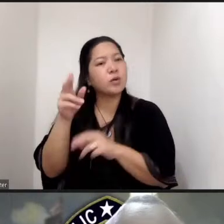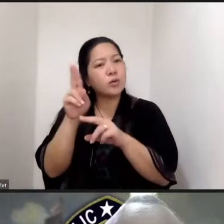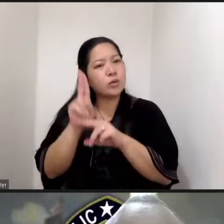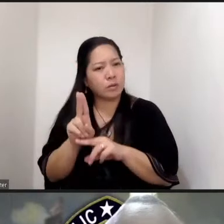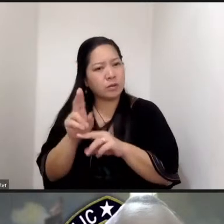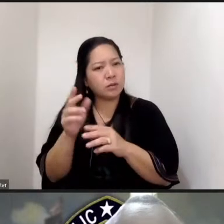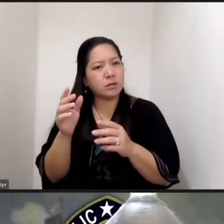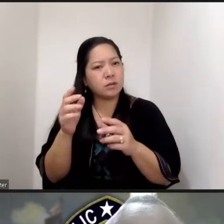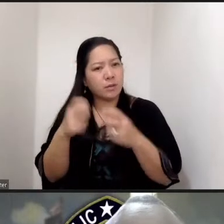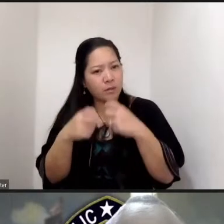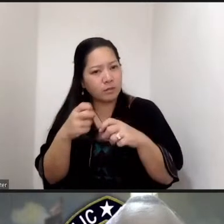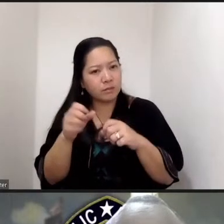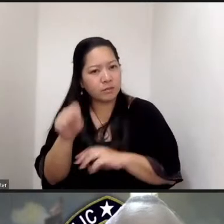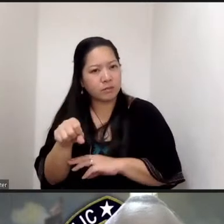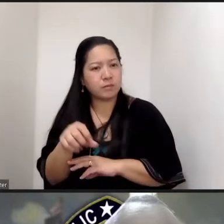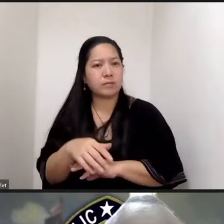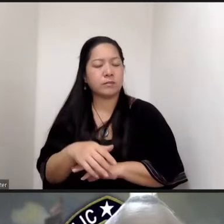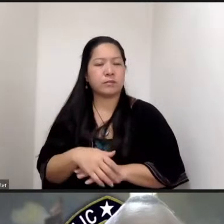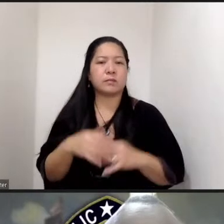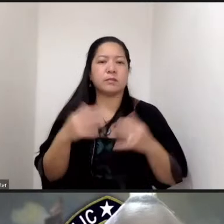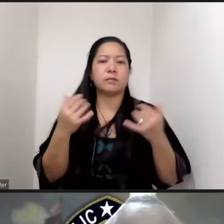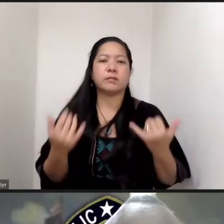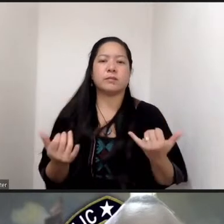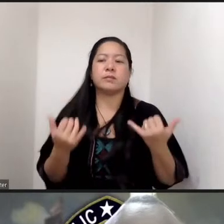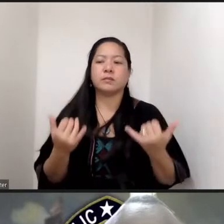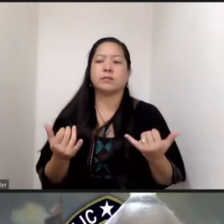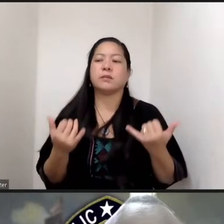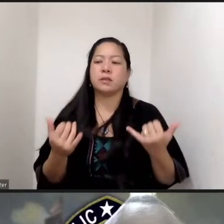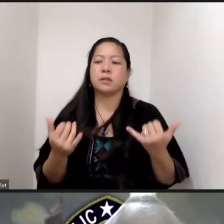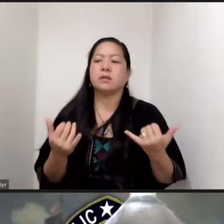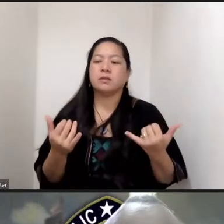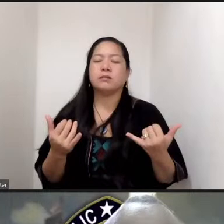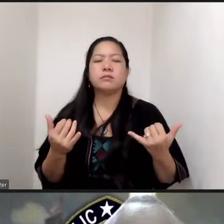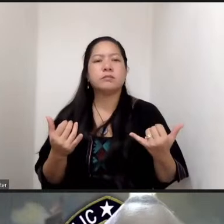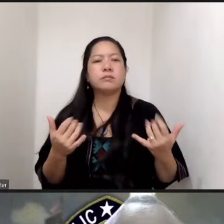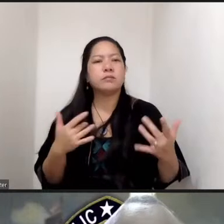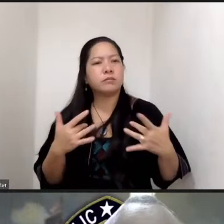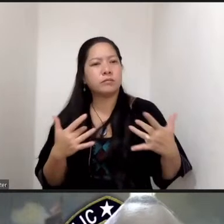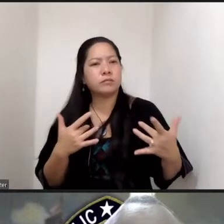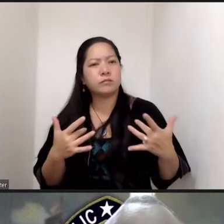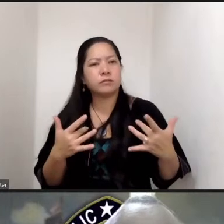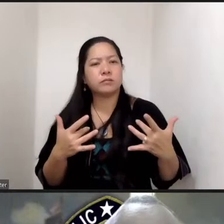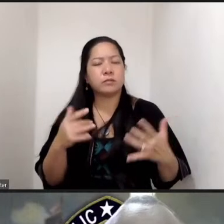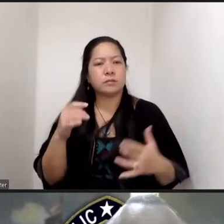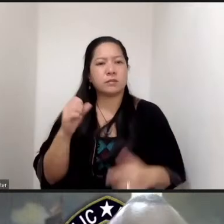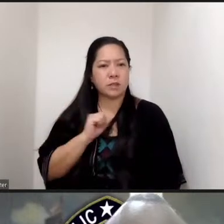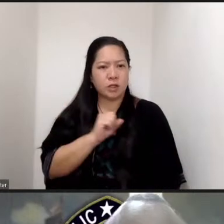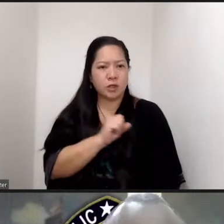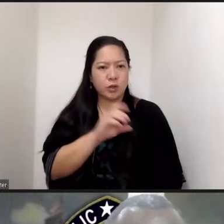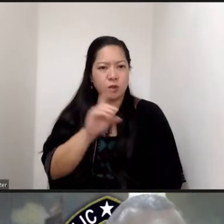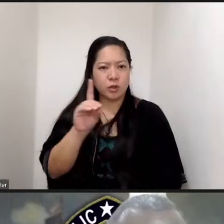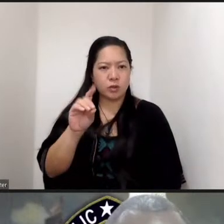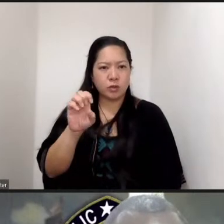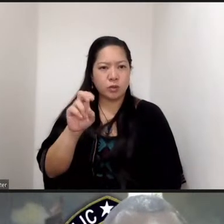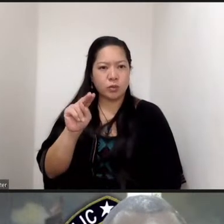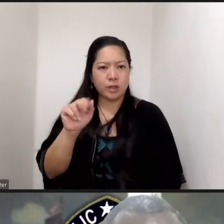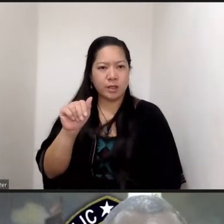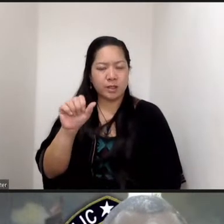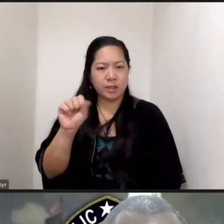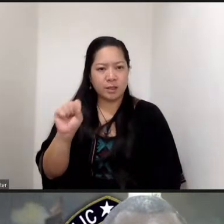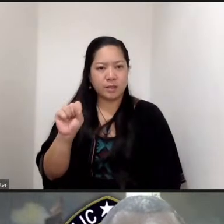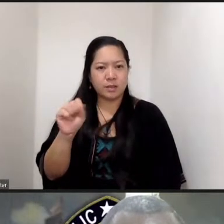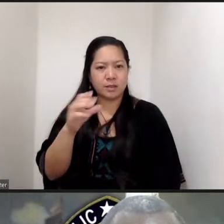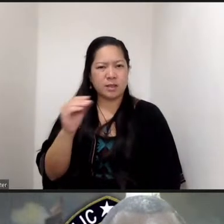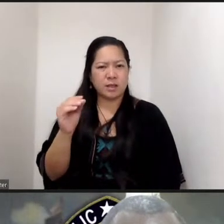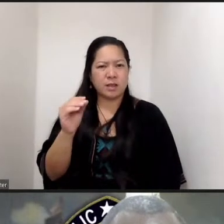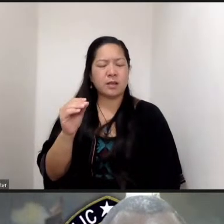issue. Now, the other one that you were saying that Senator Dueñas was saying it's divisive and that adults